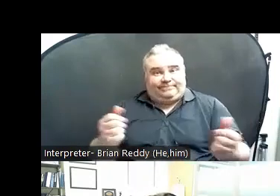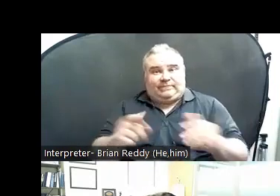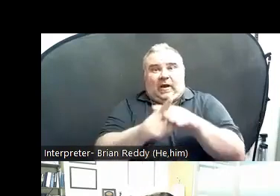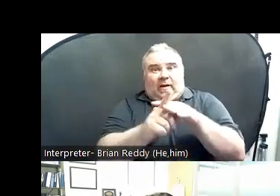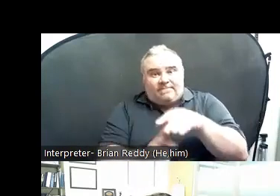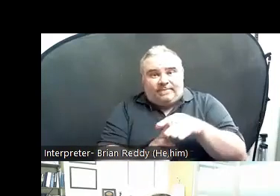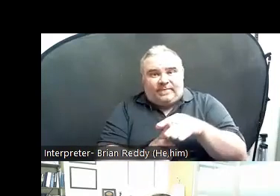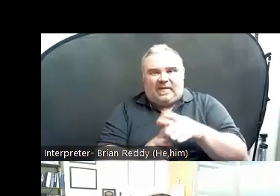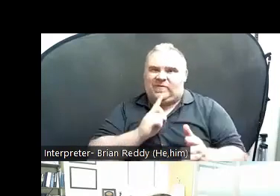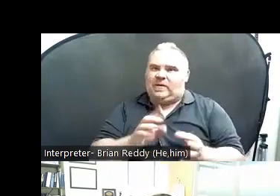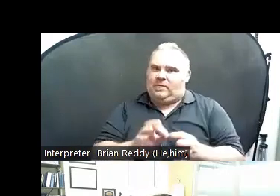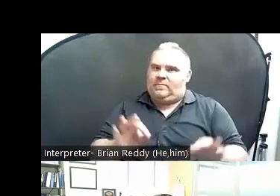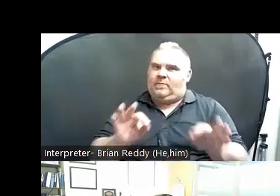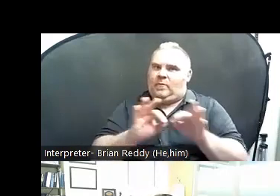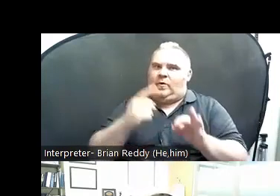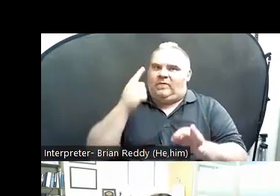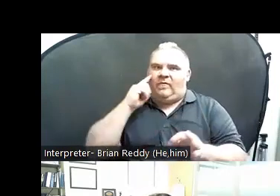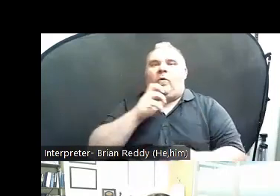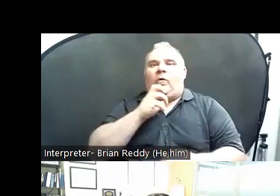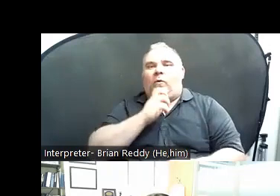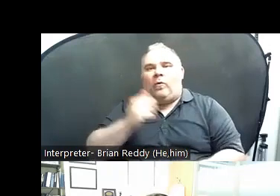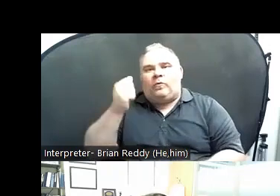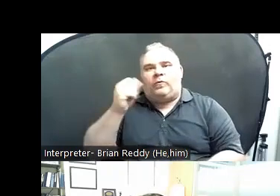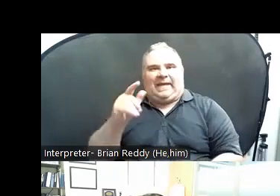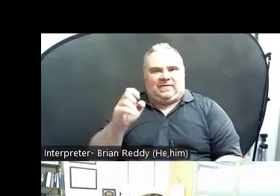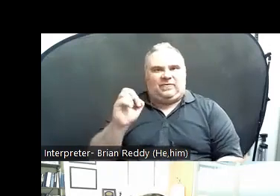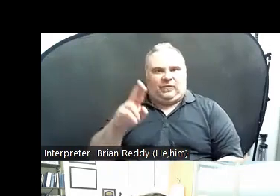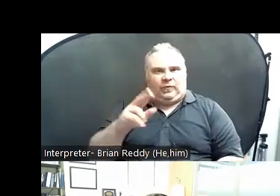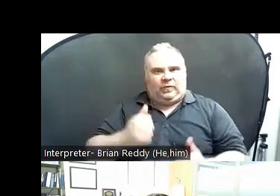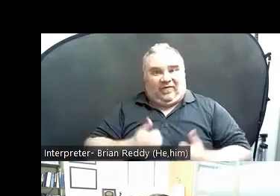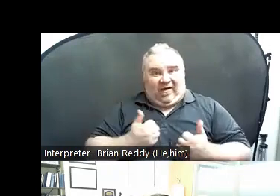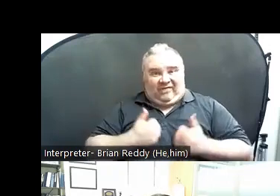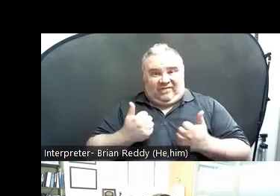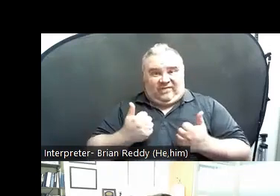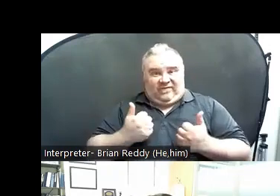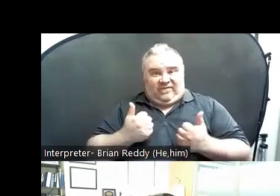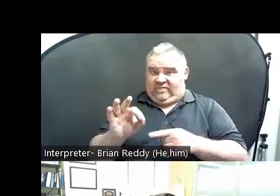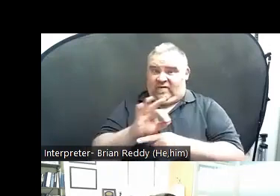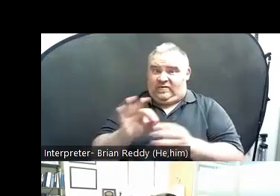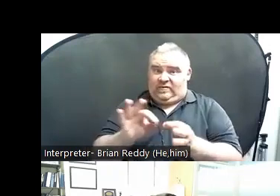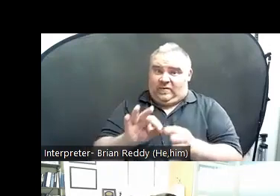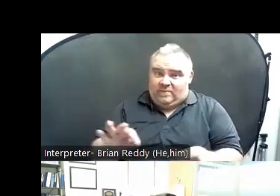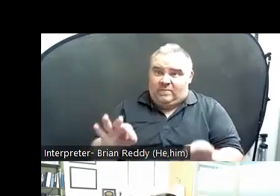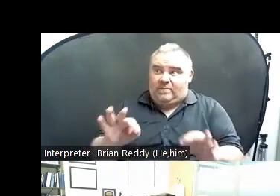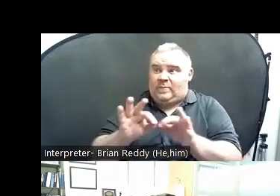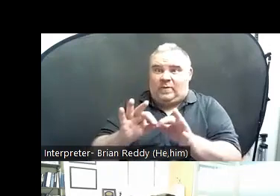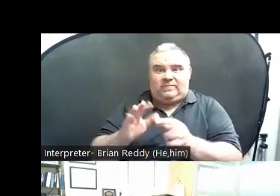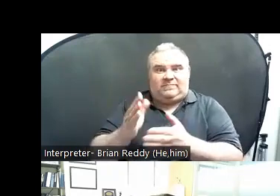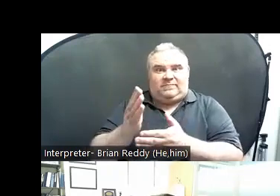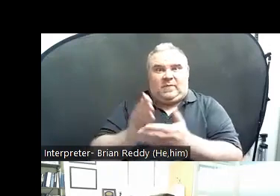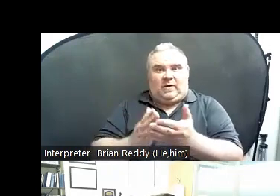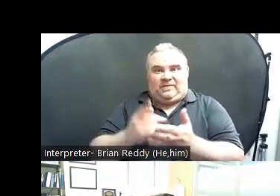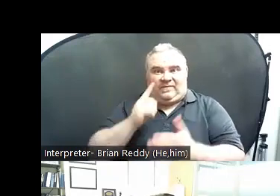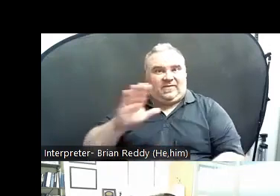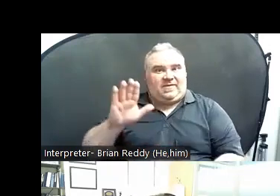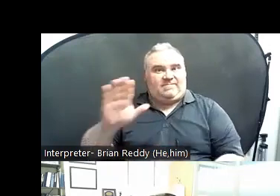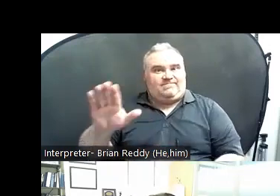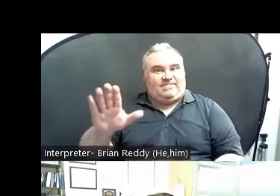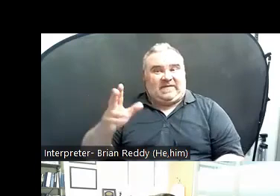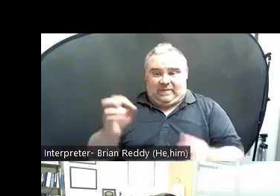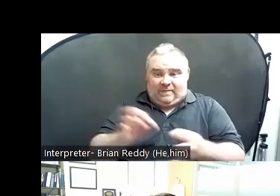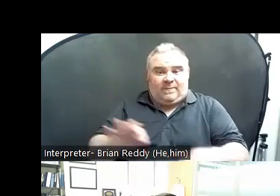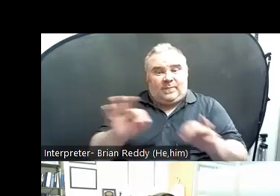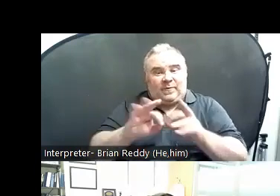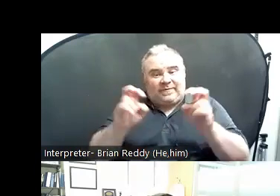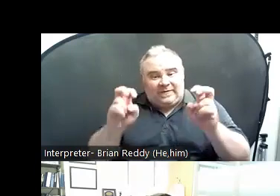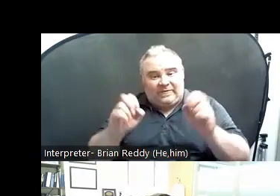important for older cancer survivors, because function is such an important issue. And when we